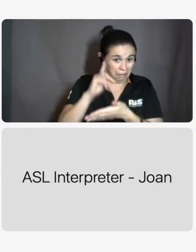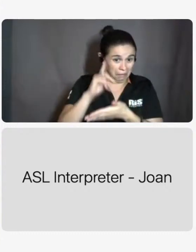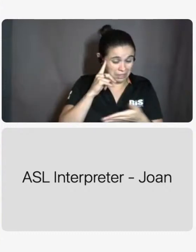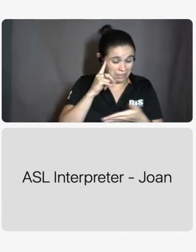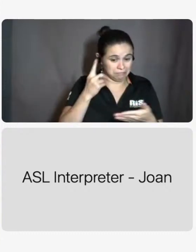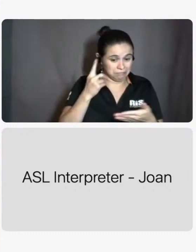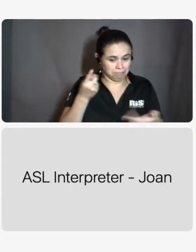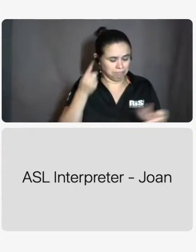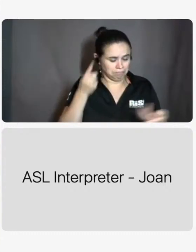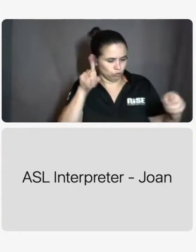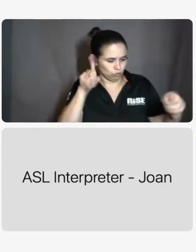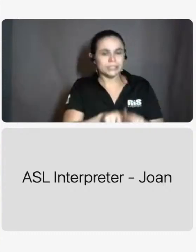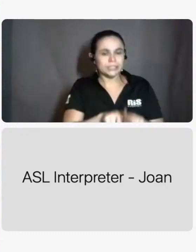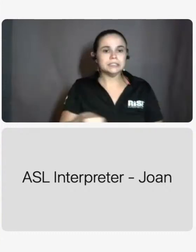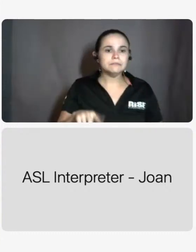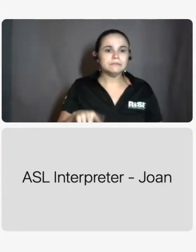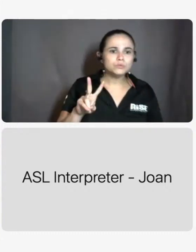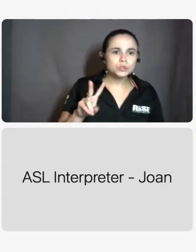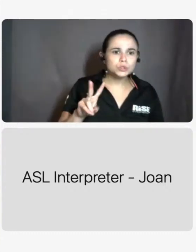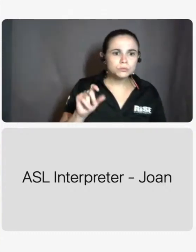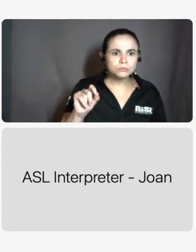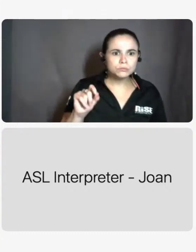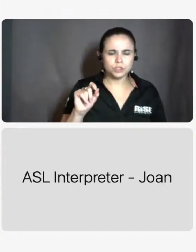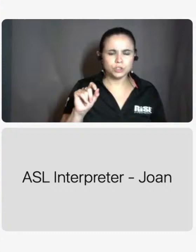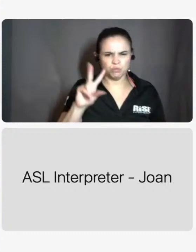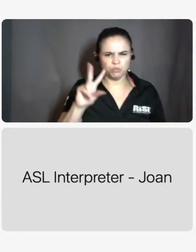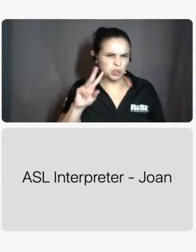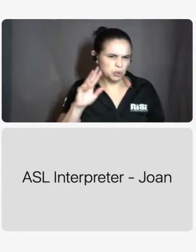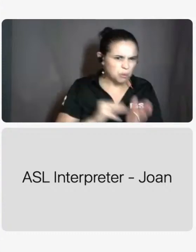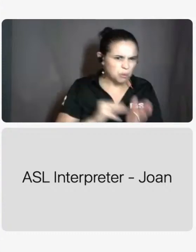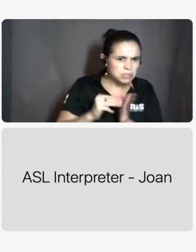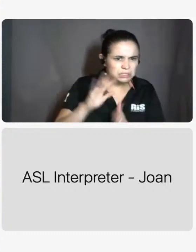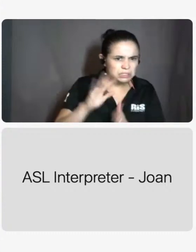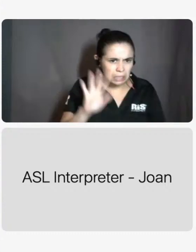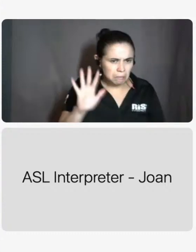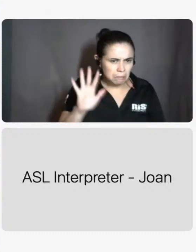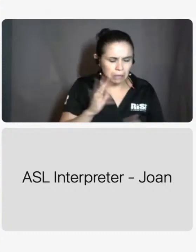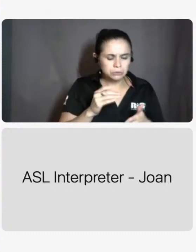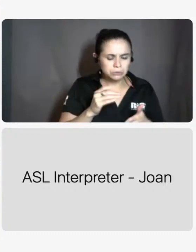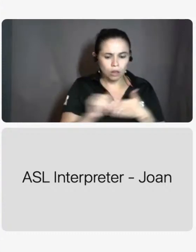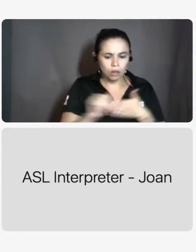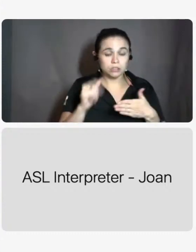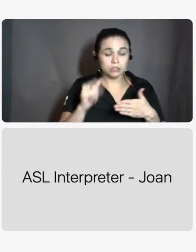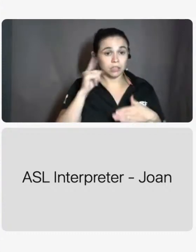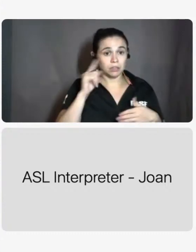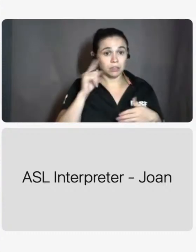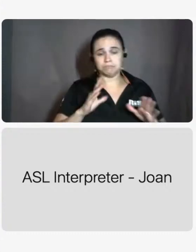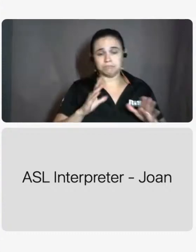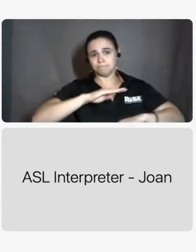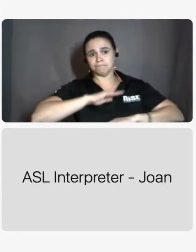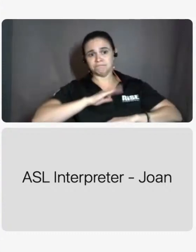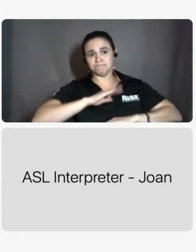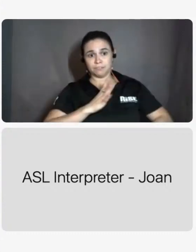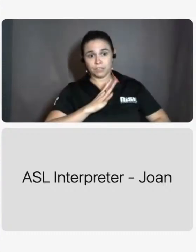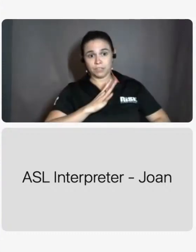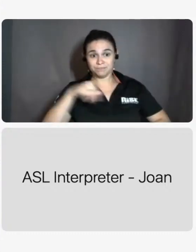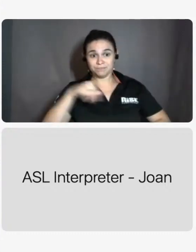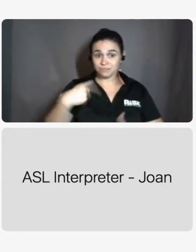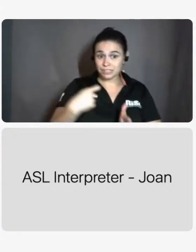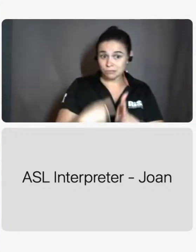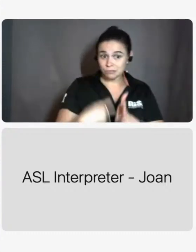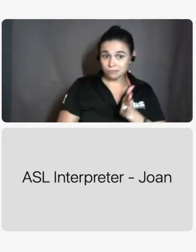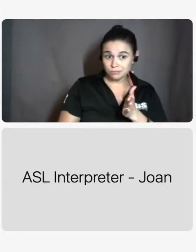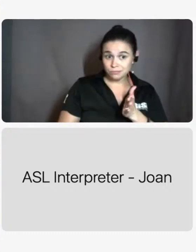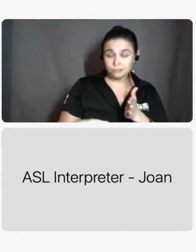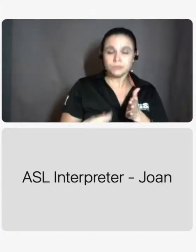environmental justice community, the Attorney General's office. The dollar amount of this project is obviously substantially more than that, and it'll deliver essentially a